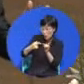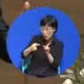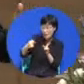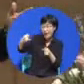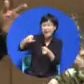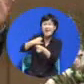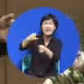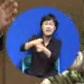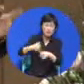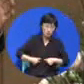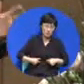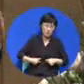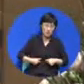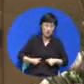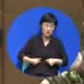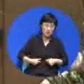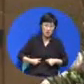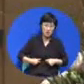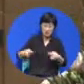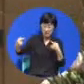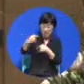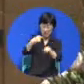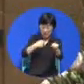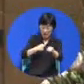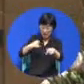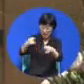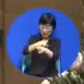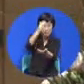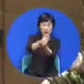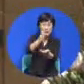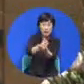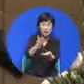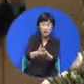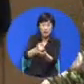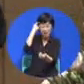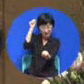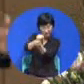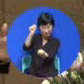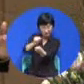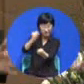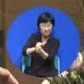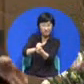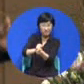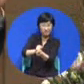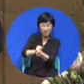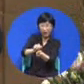And have your relationships with people that you can communicate with in prayer.